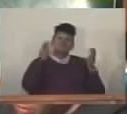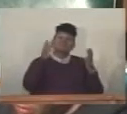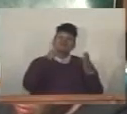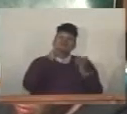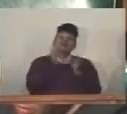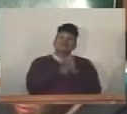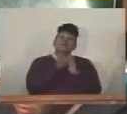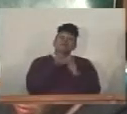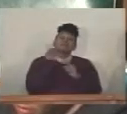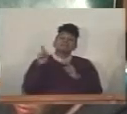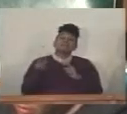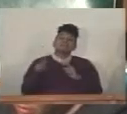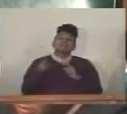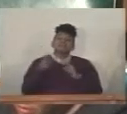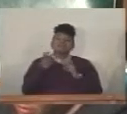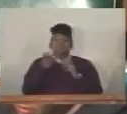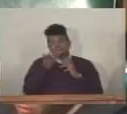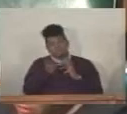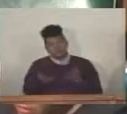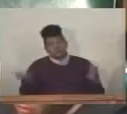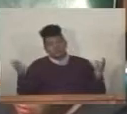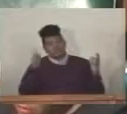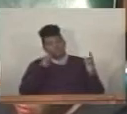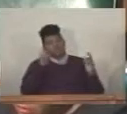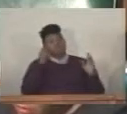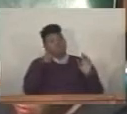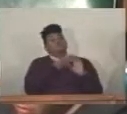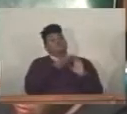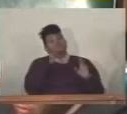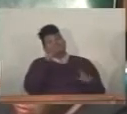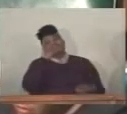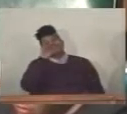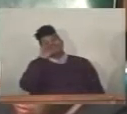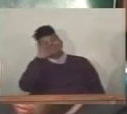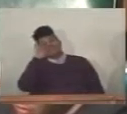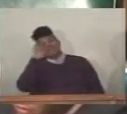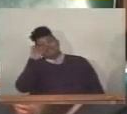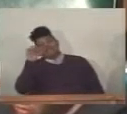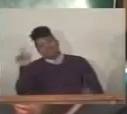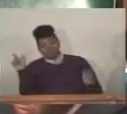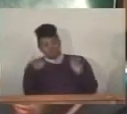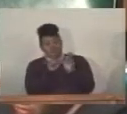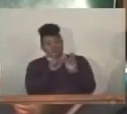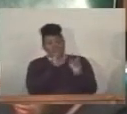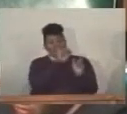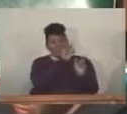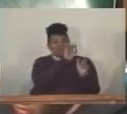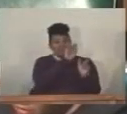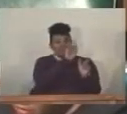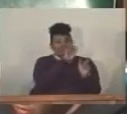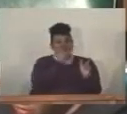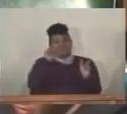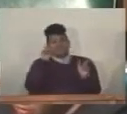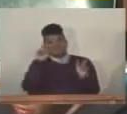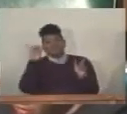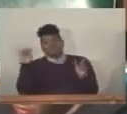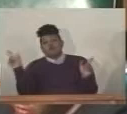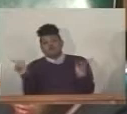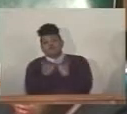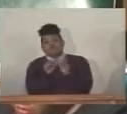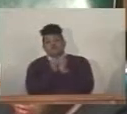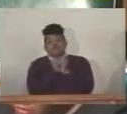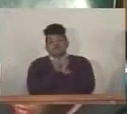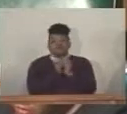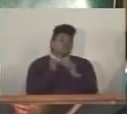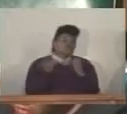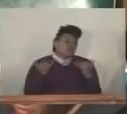civil claim is brought in respect of the same circumstances, a judge assessing damages or assessing loss would take any previous